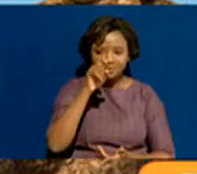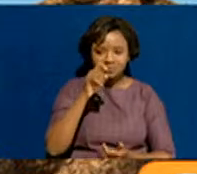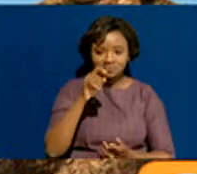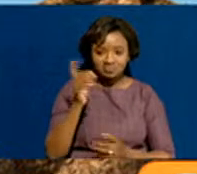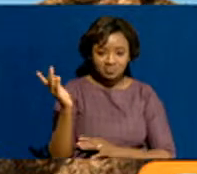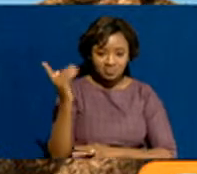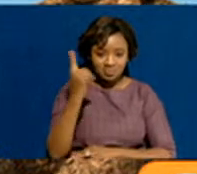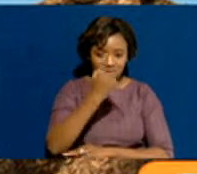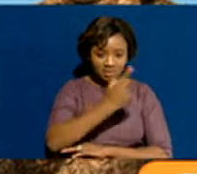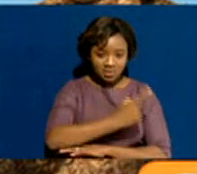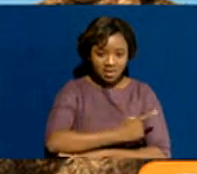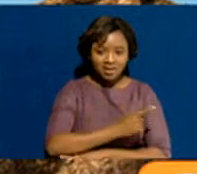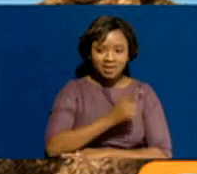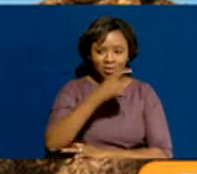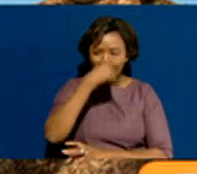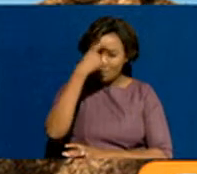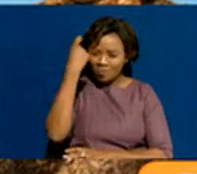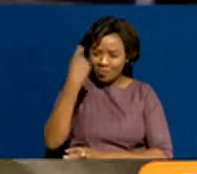day,